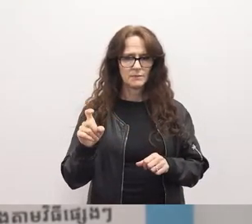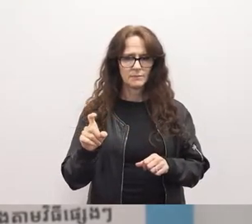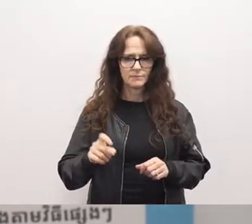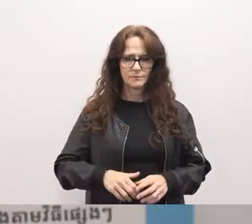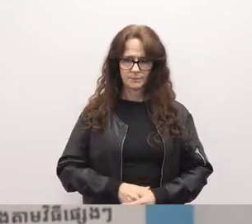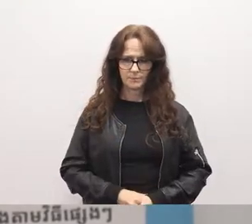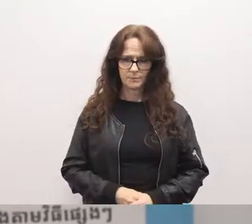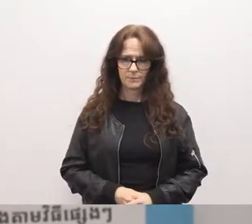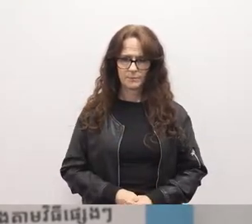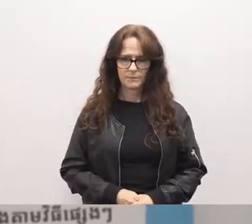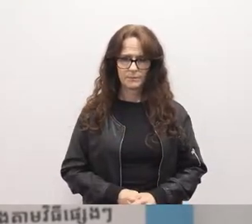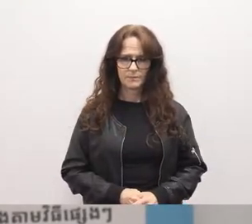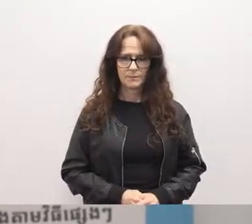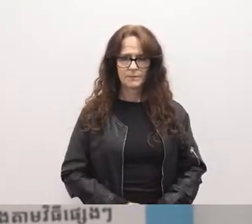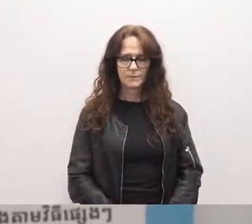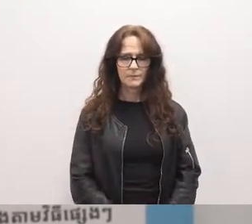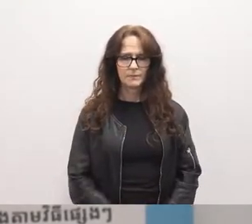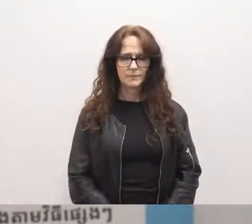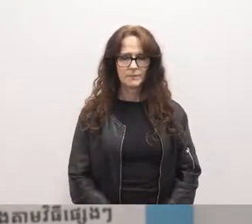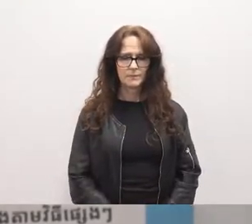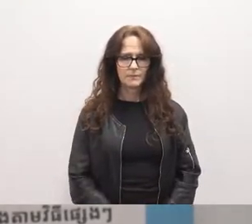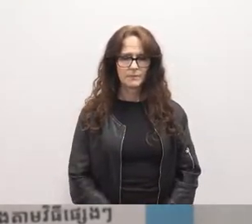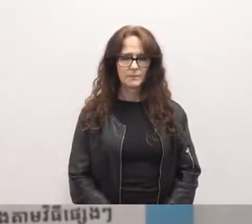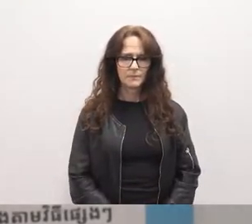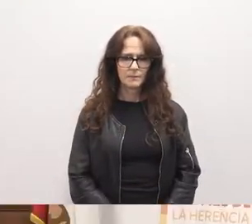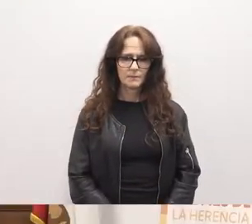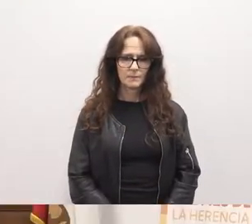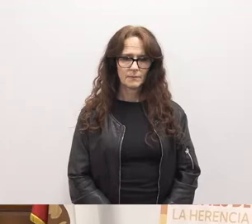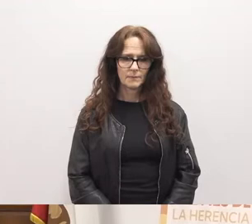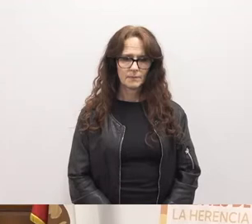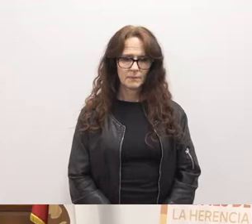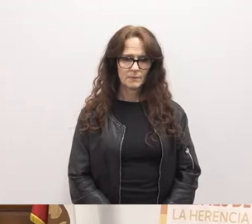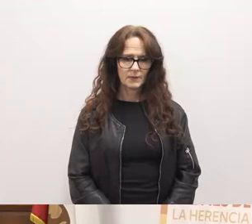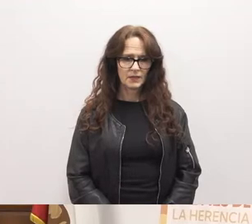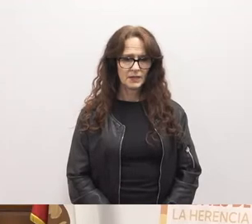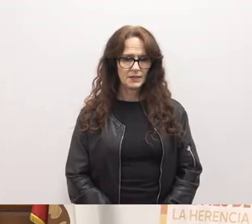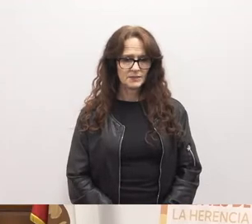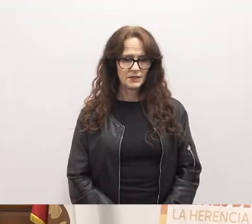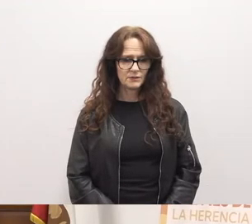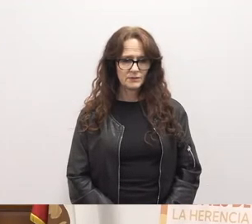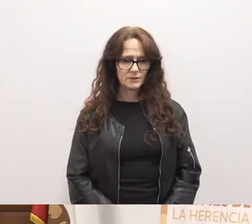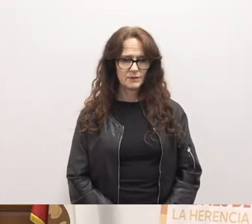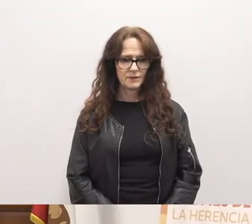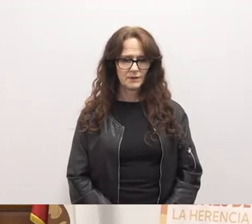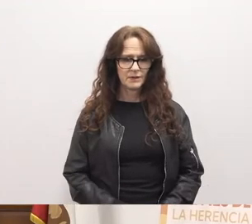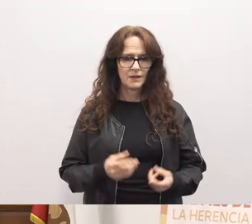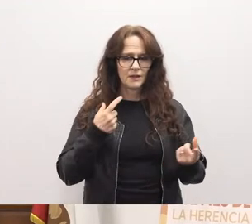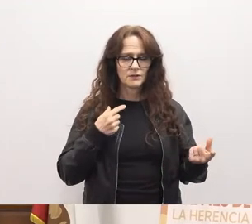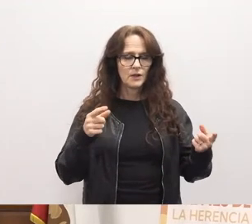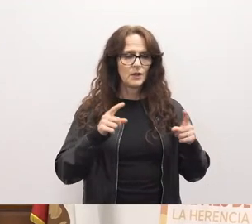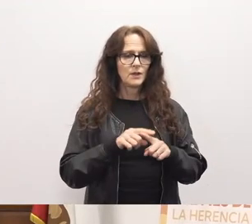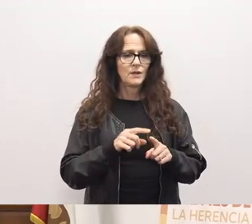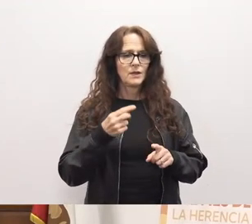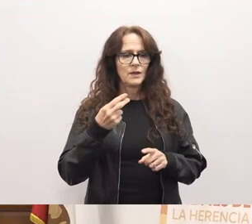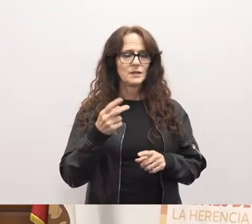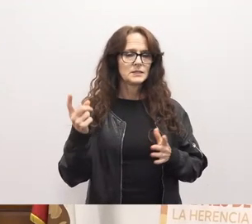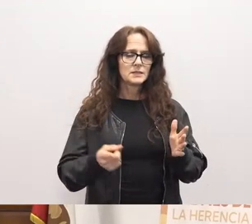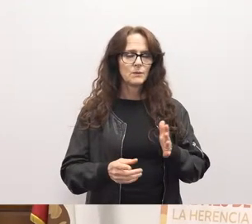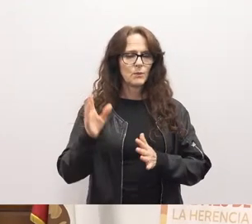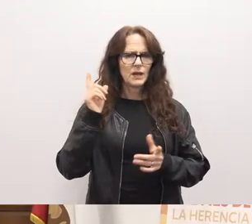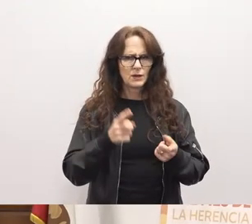Good agreement with 2H Construction some time